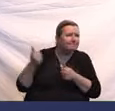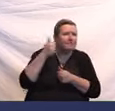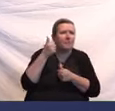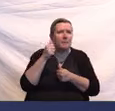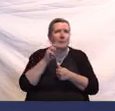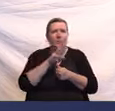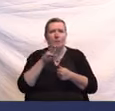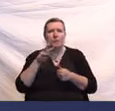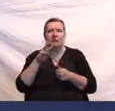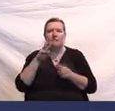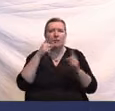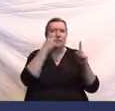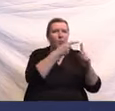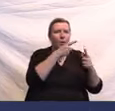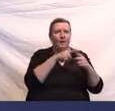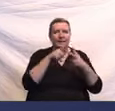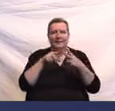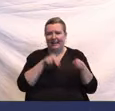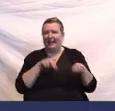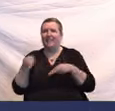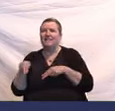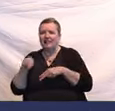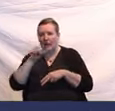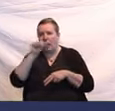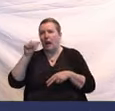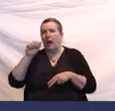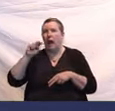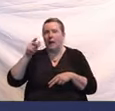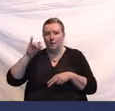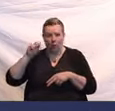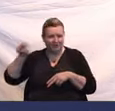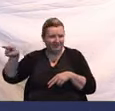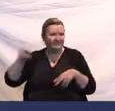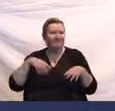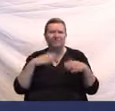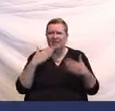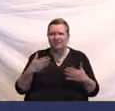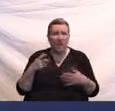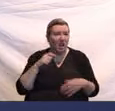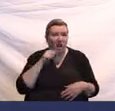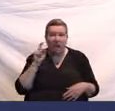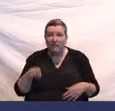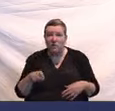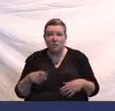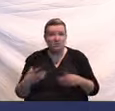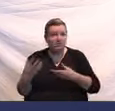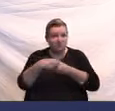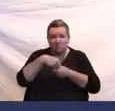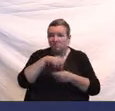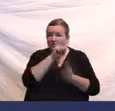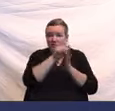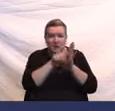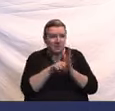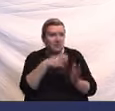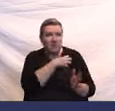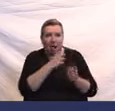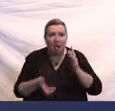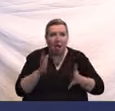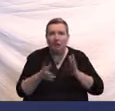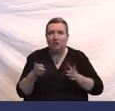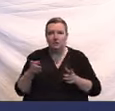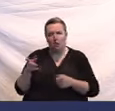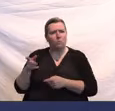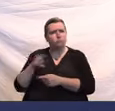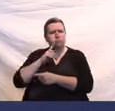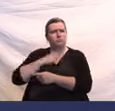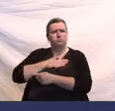Naval Academy, Vice Admiral Buck. They didn't have to include the state police in that, and they did, understanding our connection to